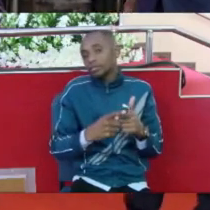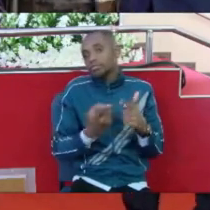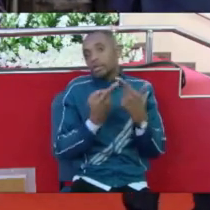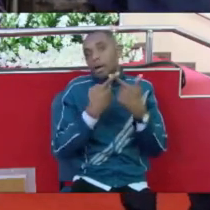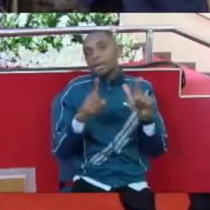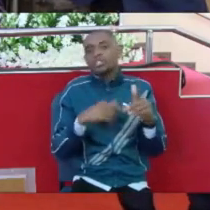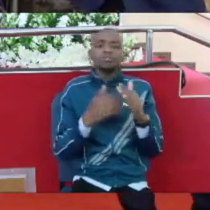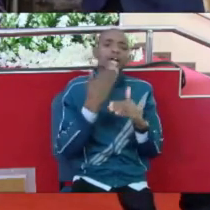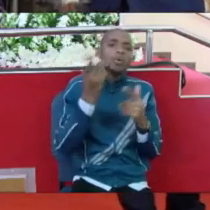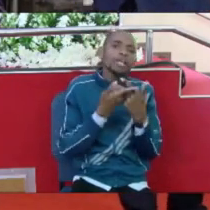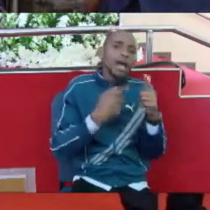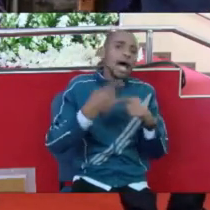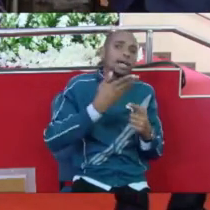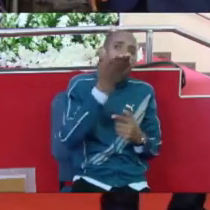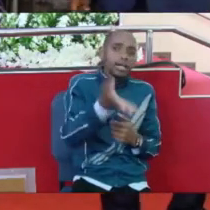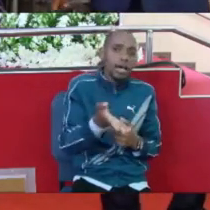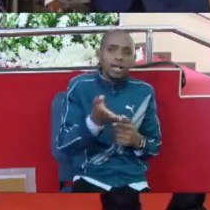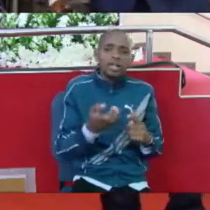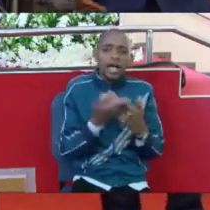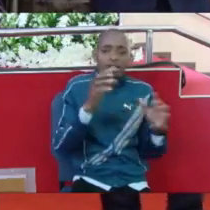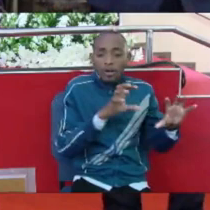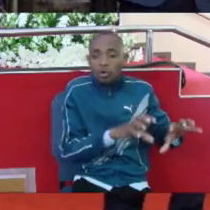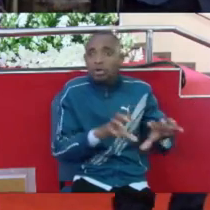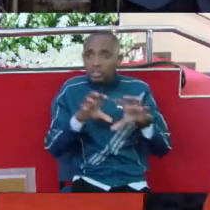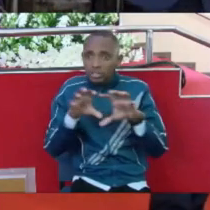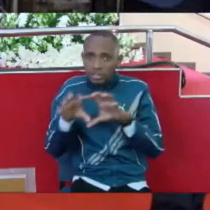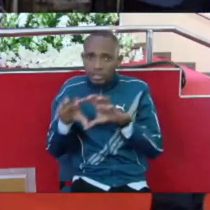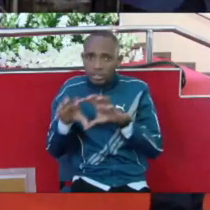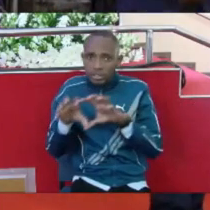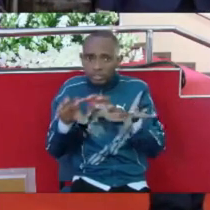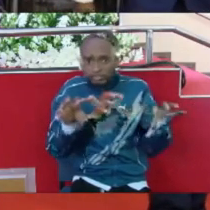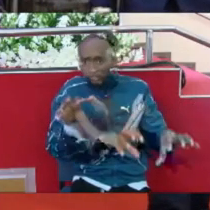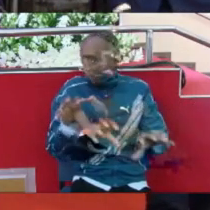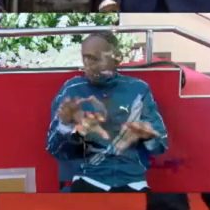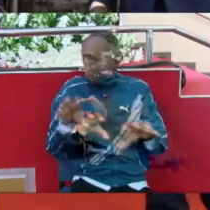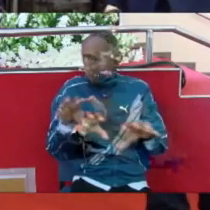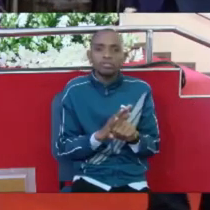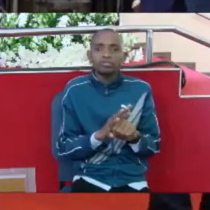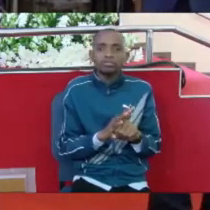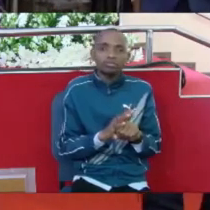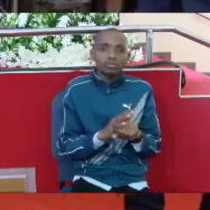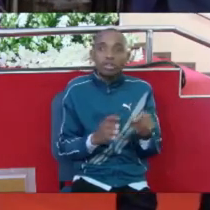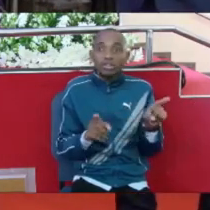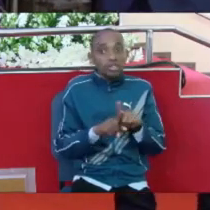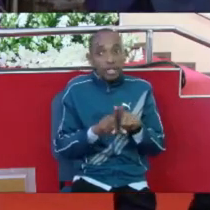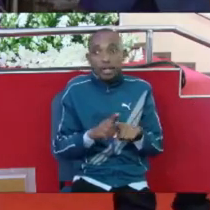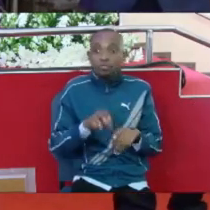there. But you have gone through some painful experiences as a man or a woman for